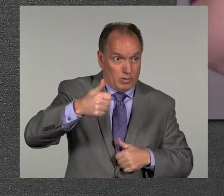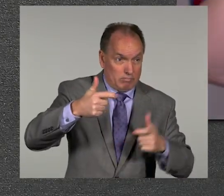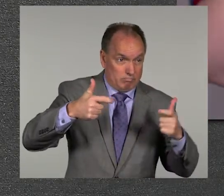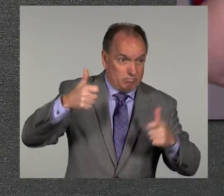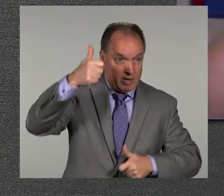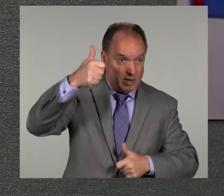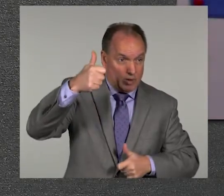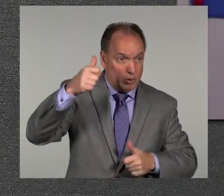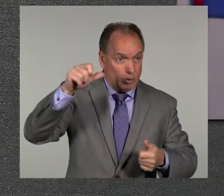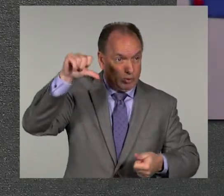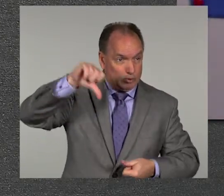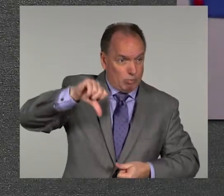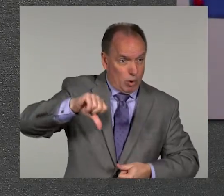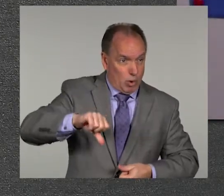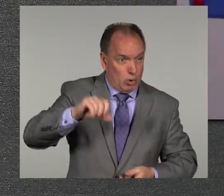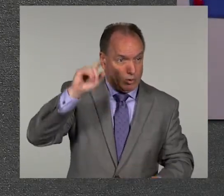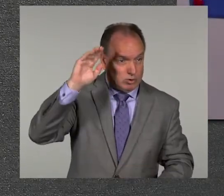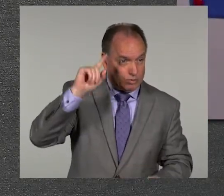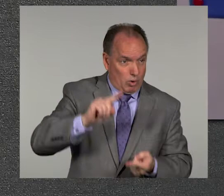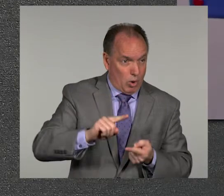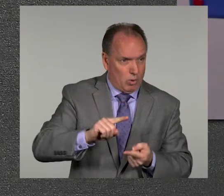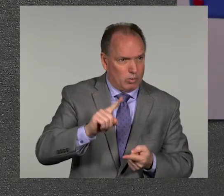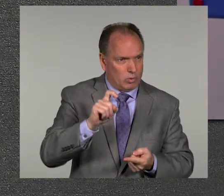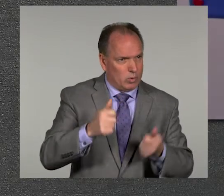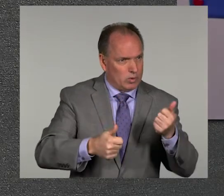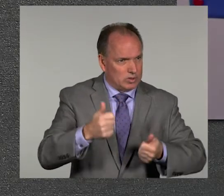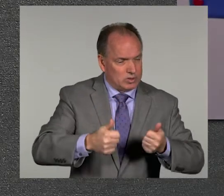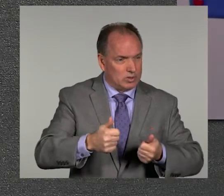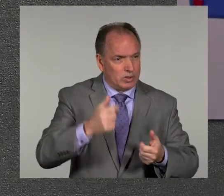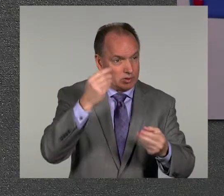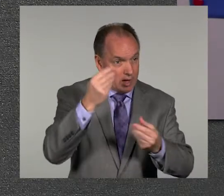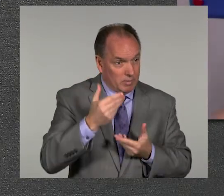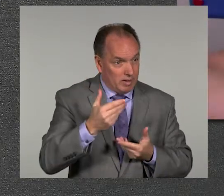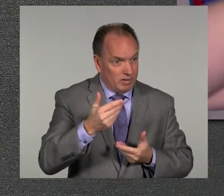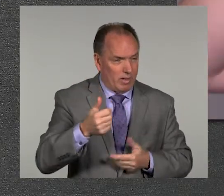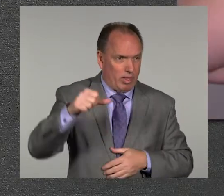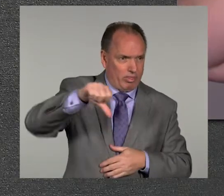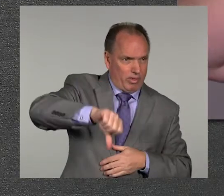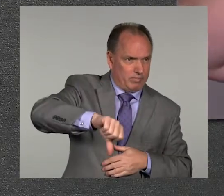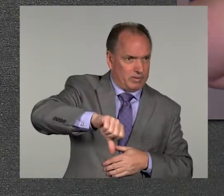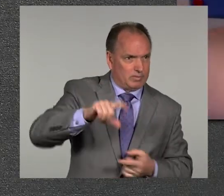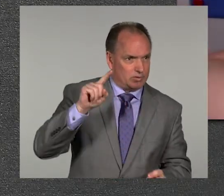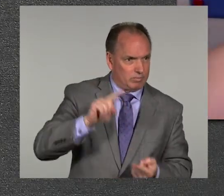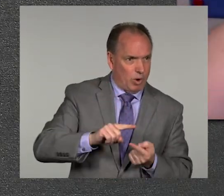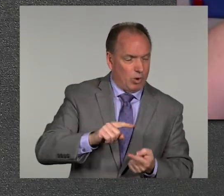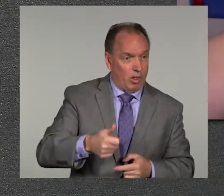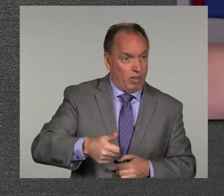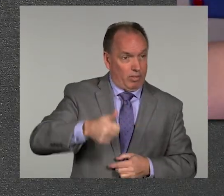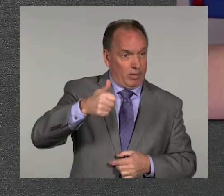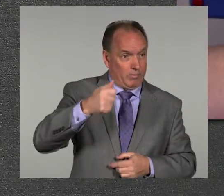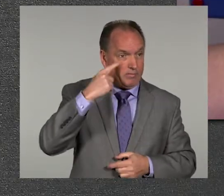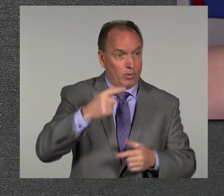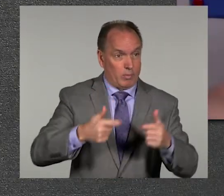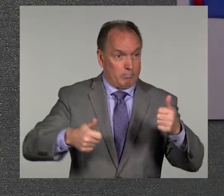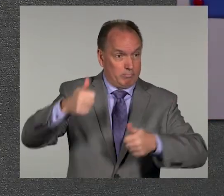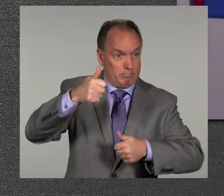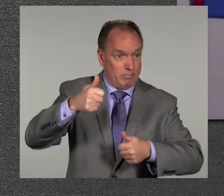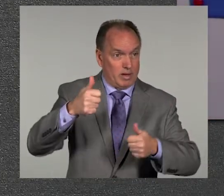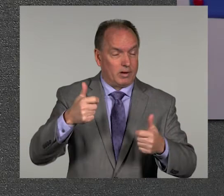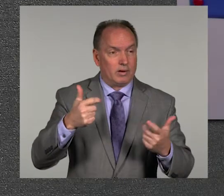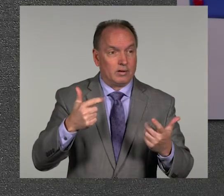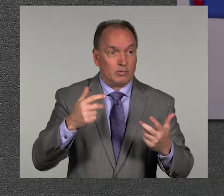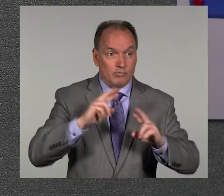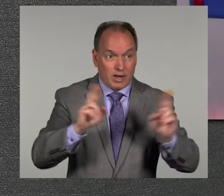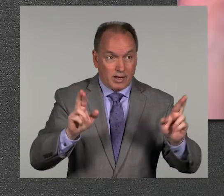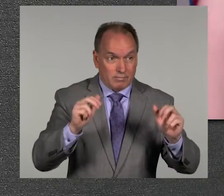or smaller than the Appalachian cottontail rabbit? All right, give me a thumbs down for smaller and give me a thumbs up for bigger.